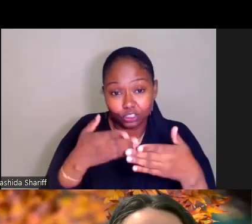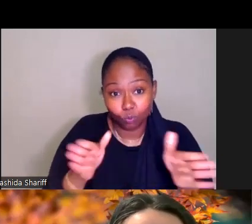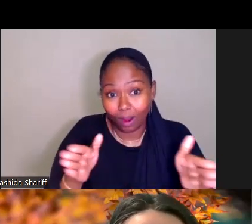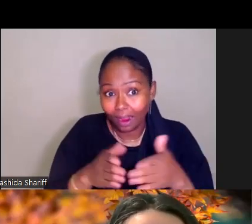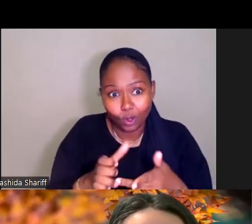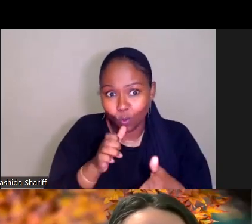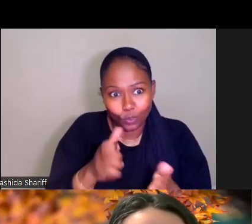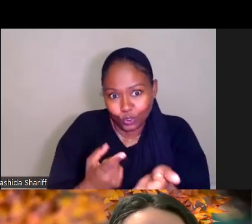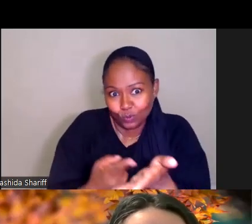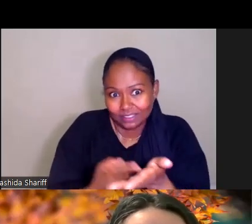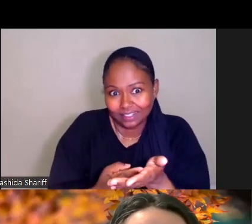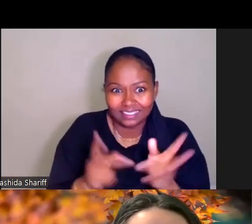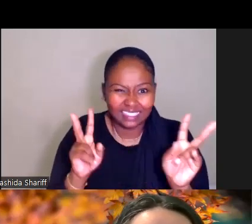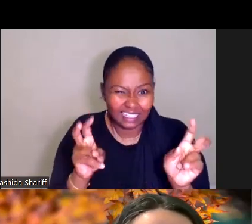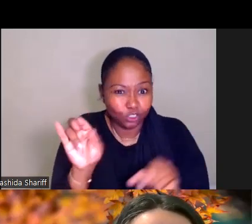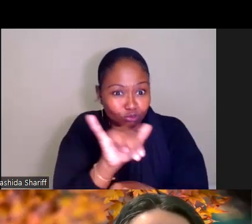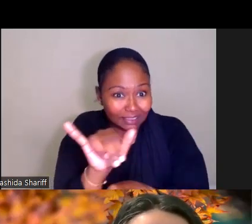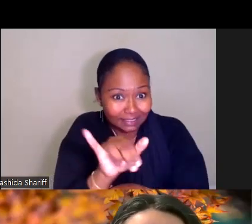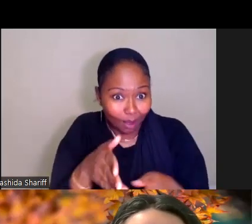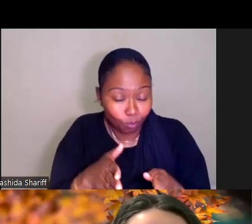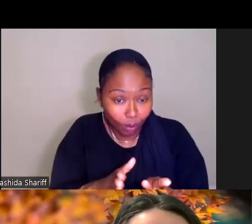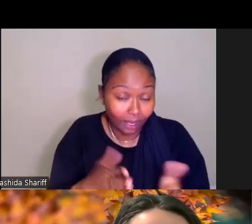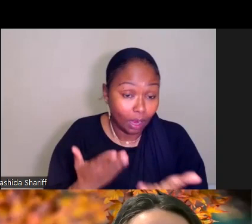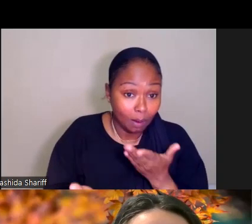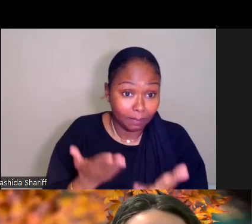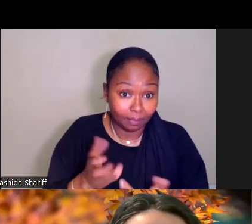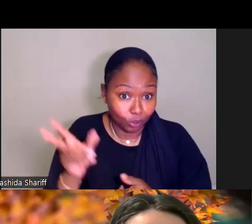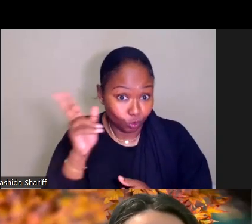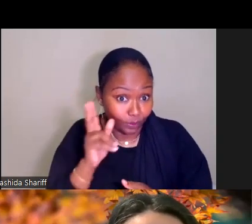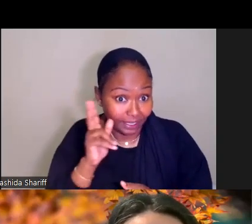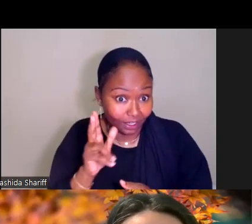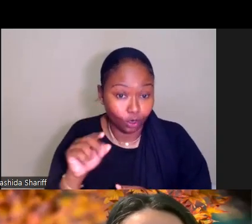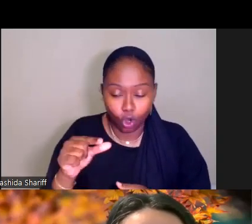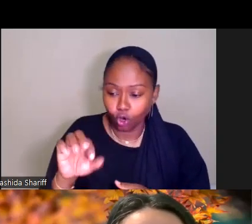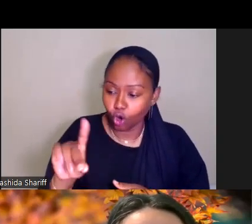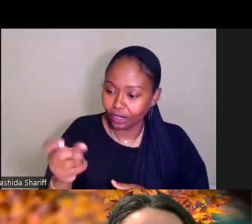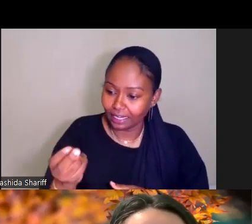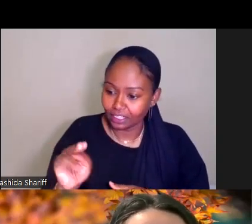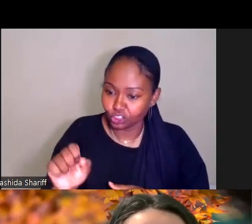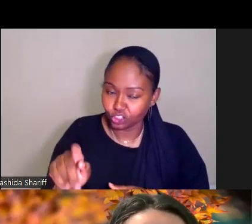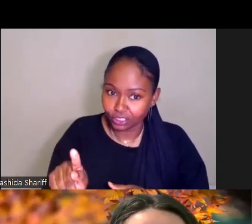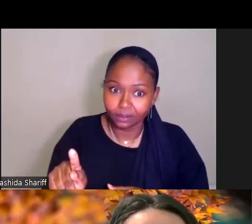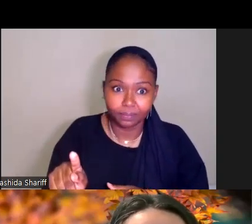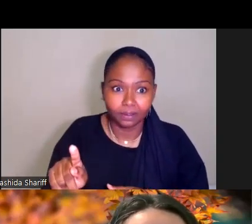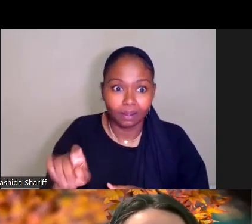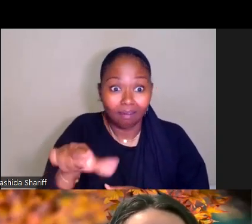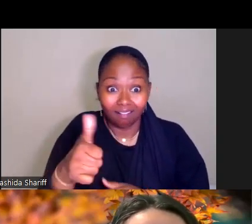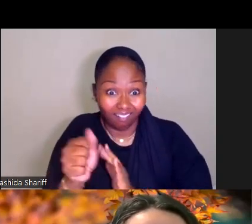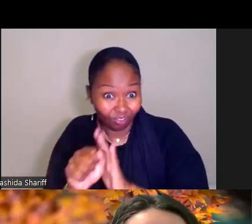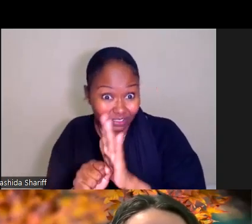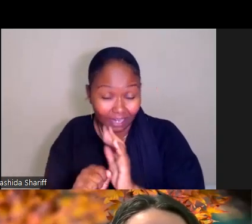about these issues the same way. So what you might hear about guardianship nationwide, we're talking